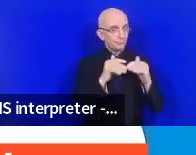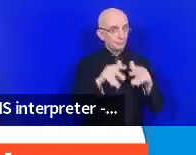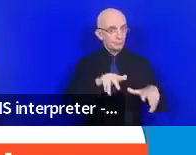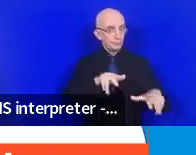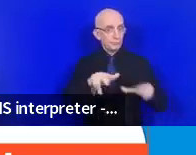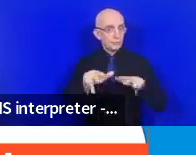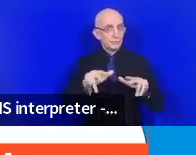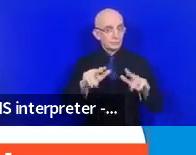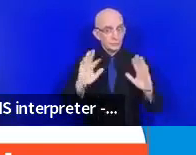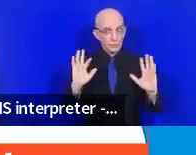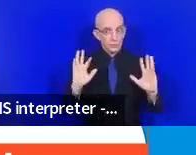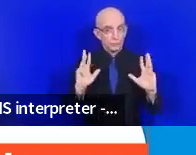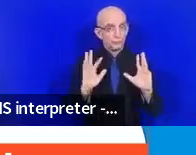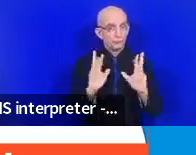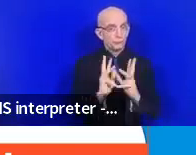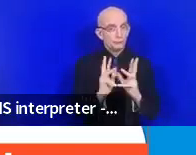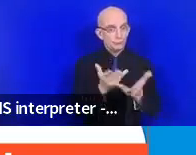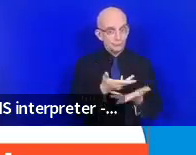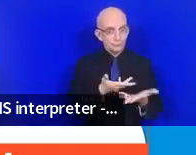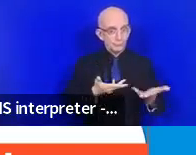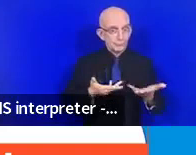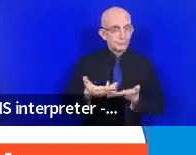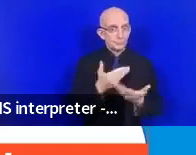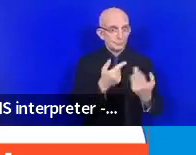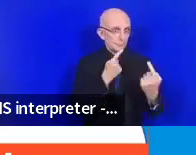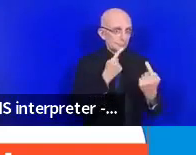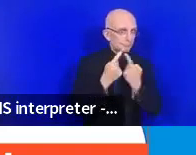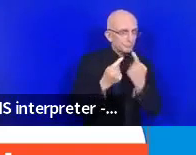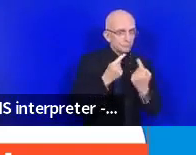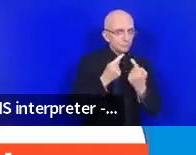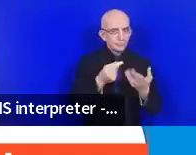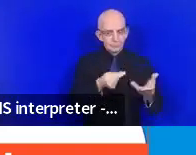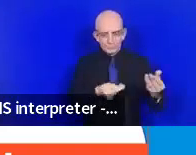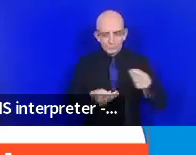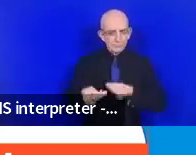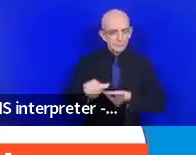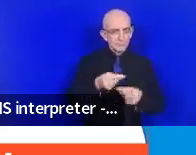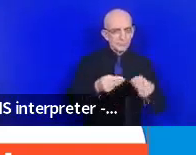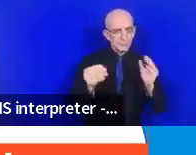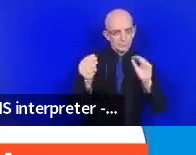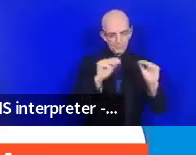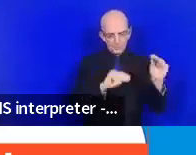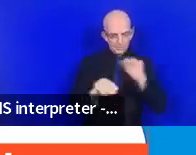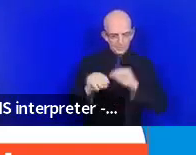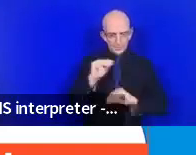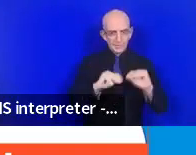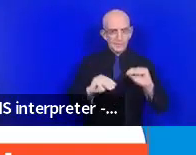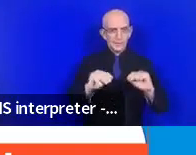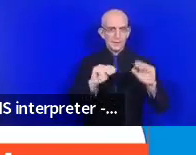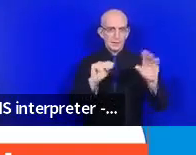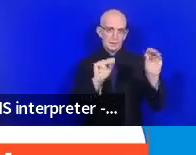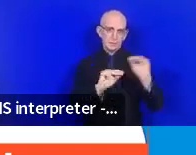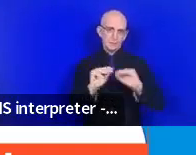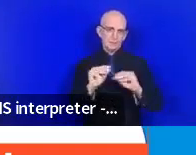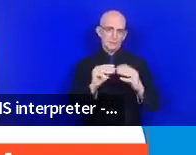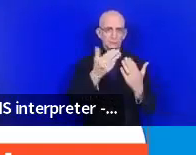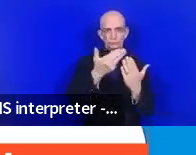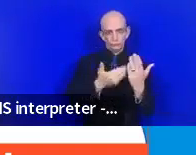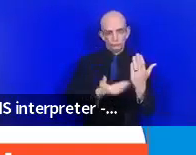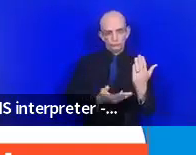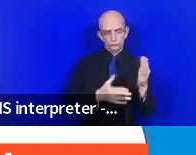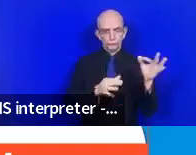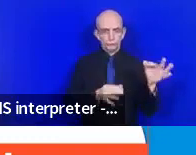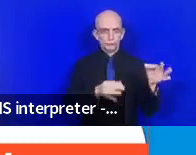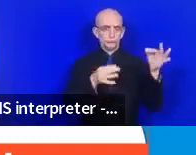gather the findings, and we came up with this Feminist Accessibility Protocol to